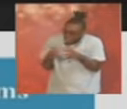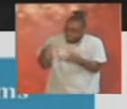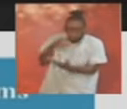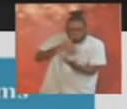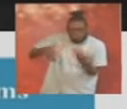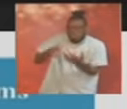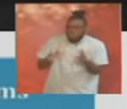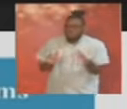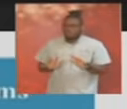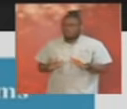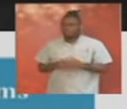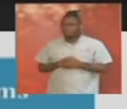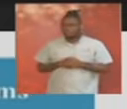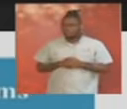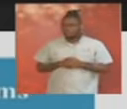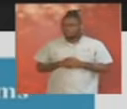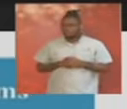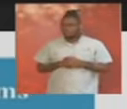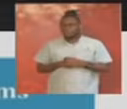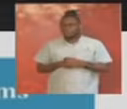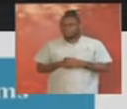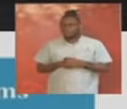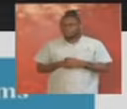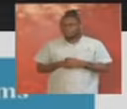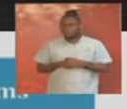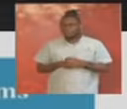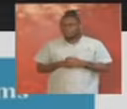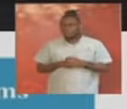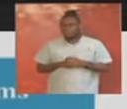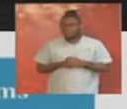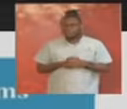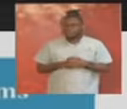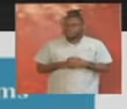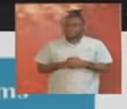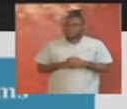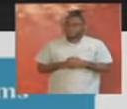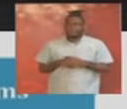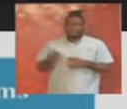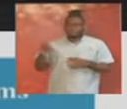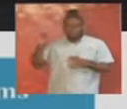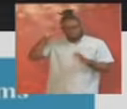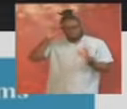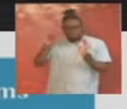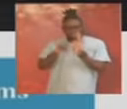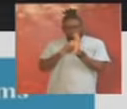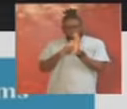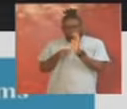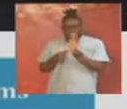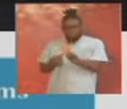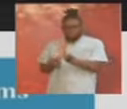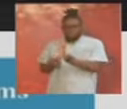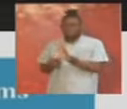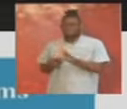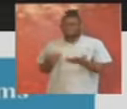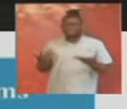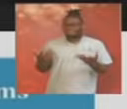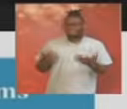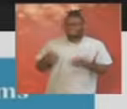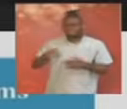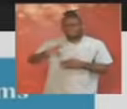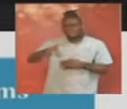So this slide lists the frequency of symptoms amongst our confirmed cases who